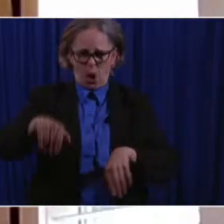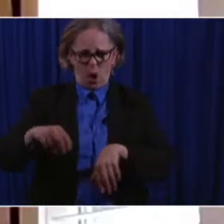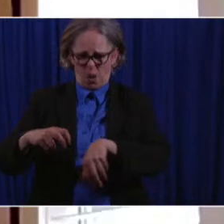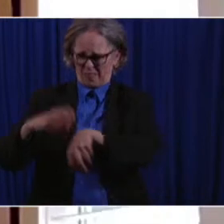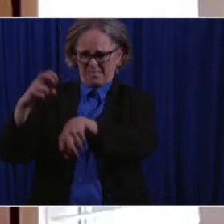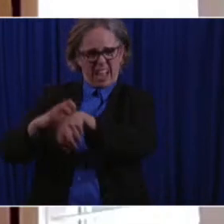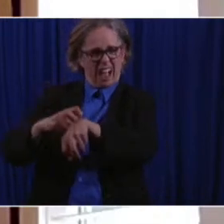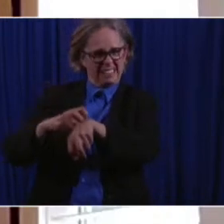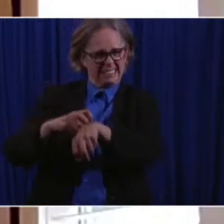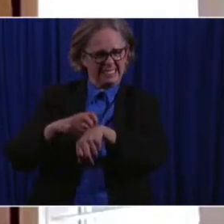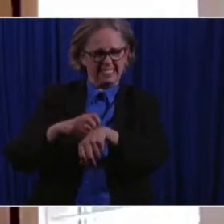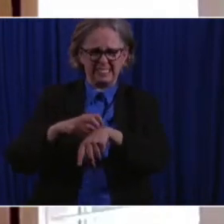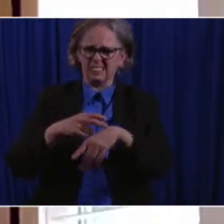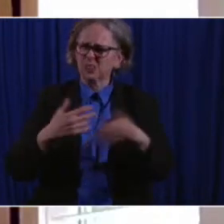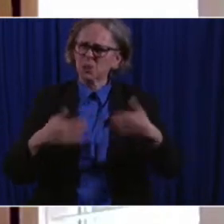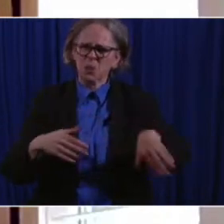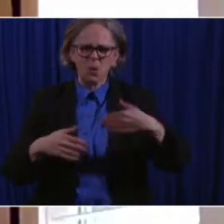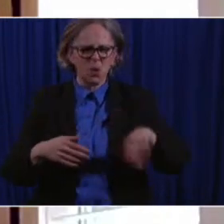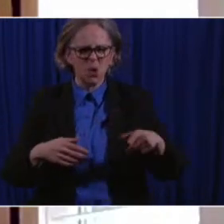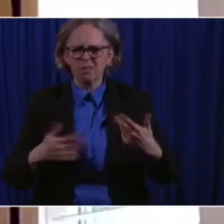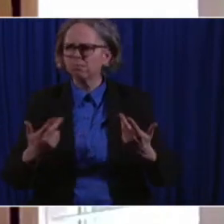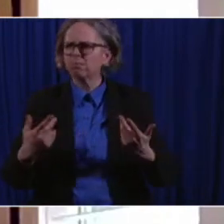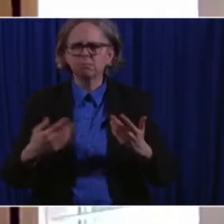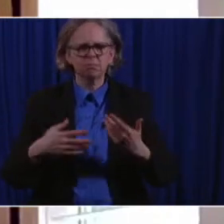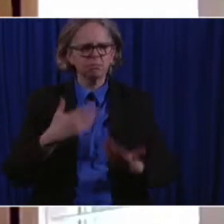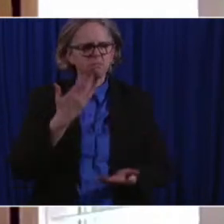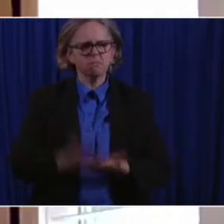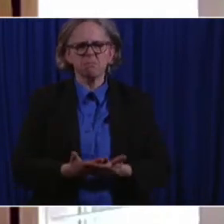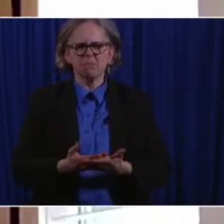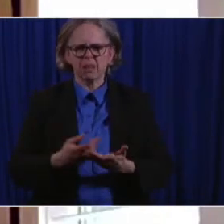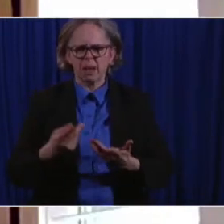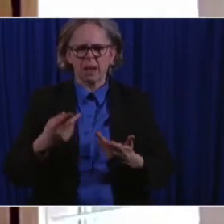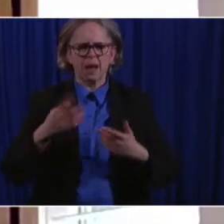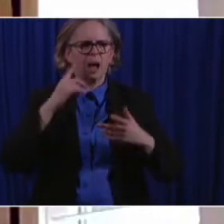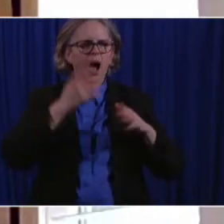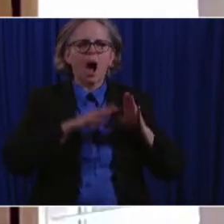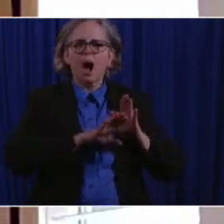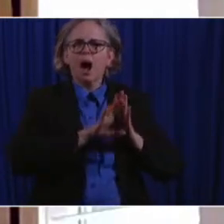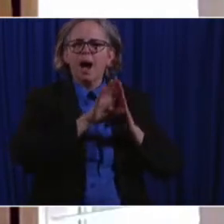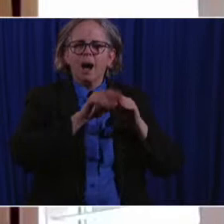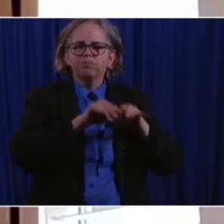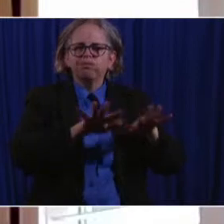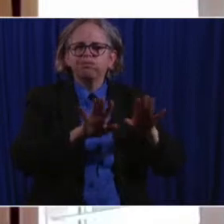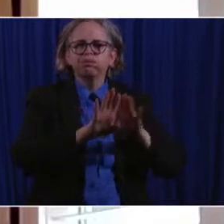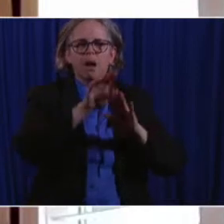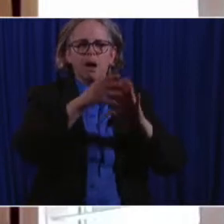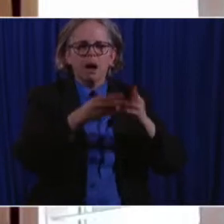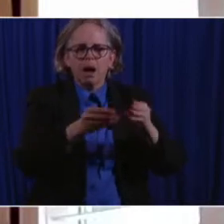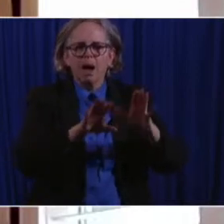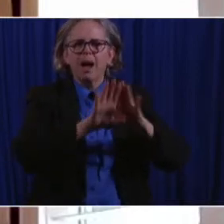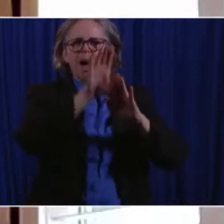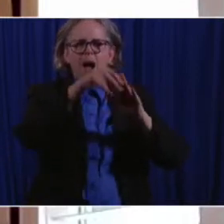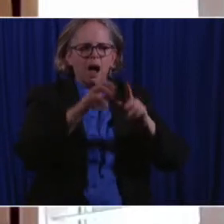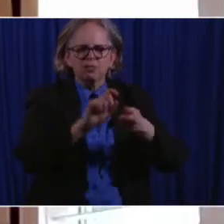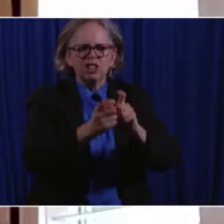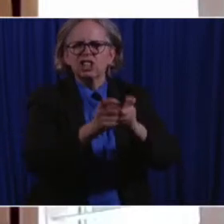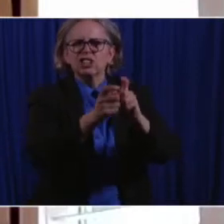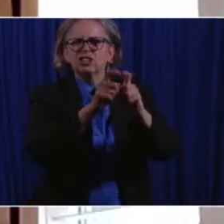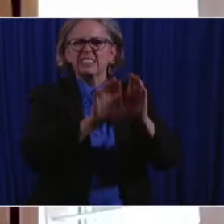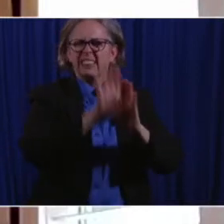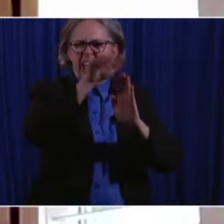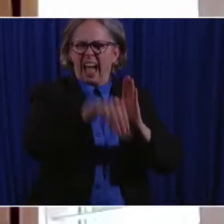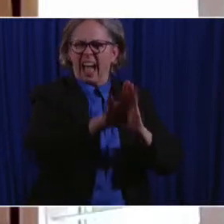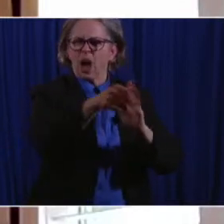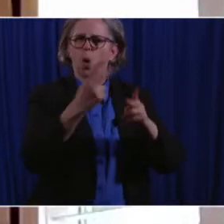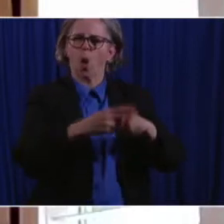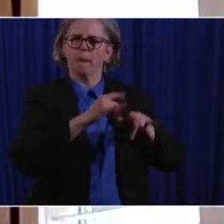an ebb and flow that has it rising every 90 to 100 days. Well, we're at about 90 to 100 days from the